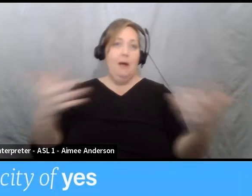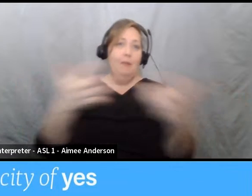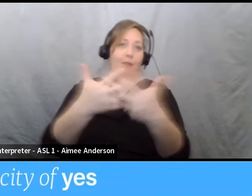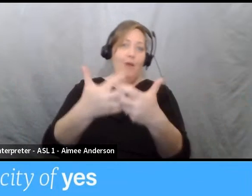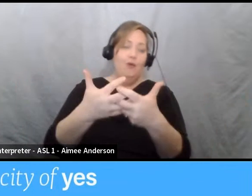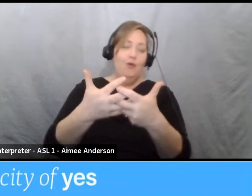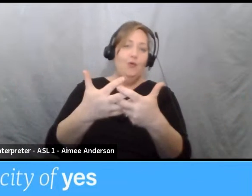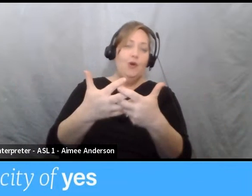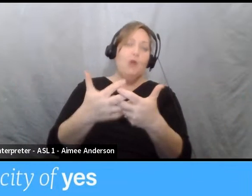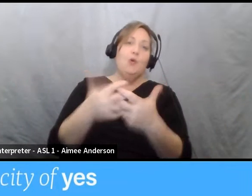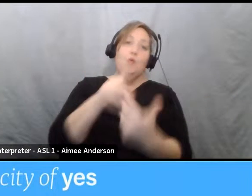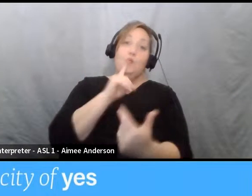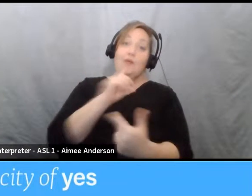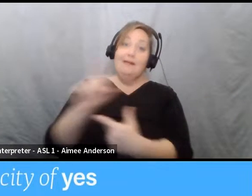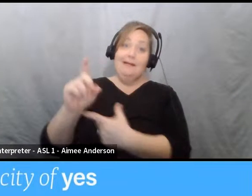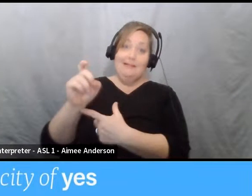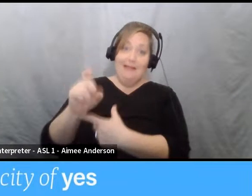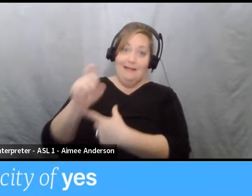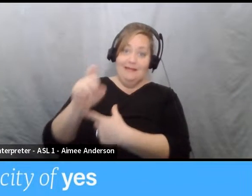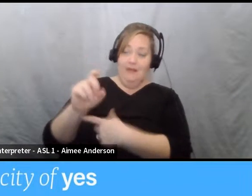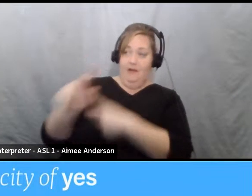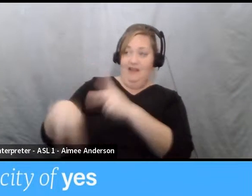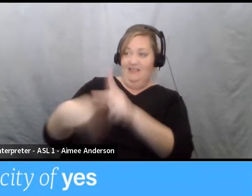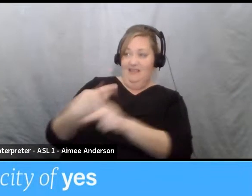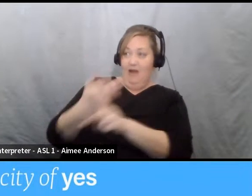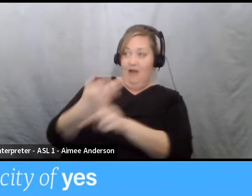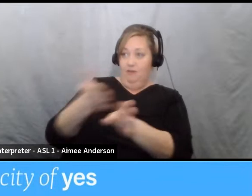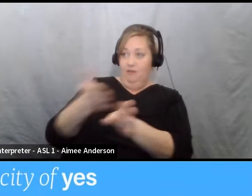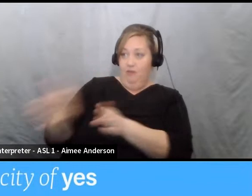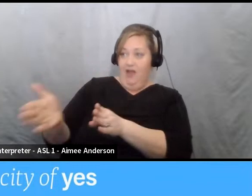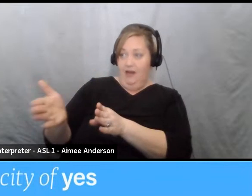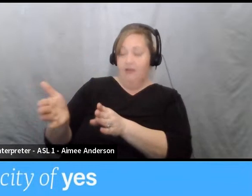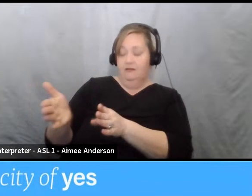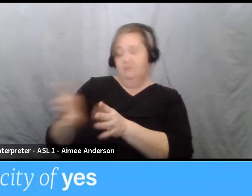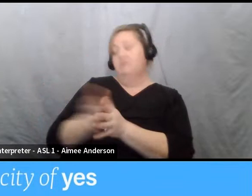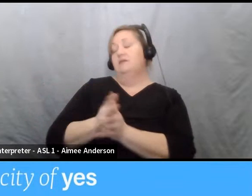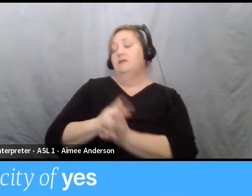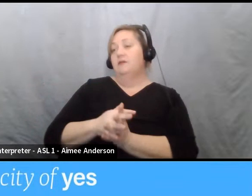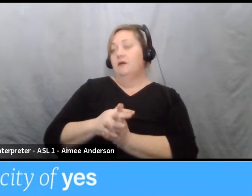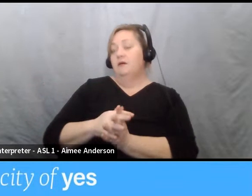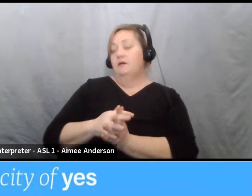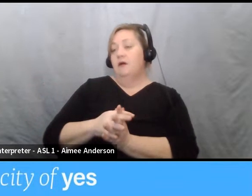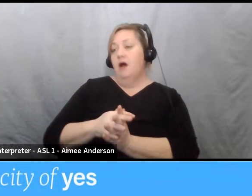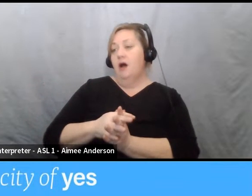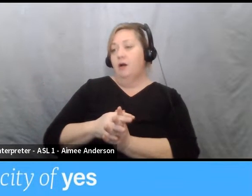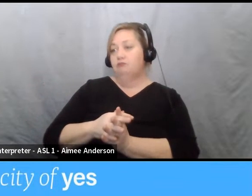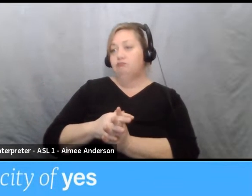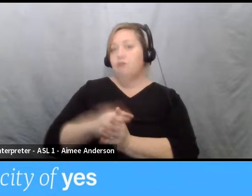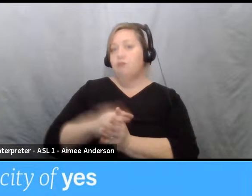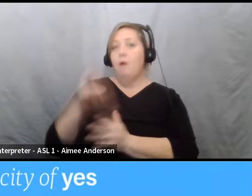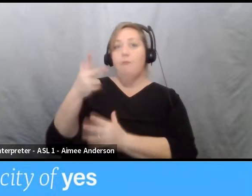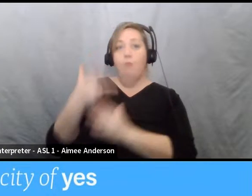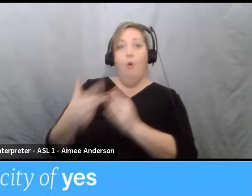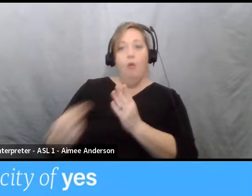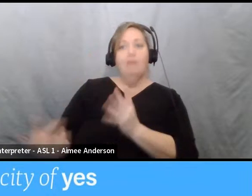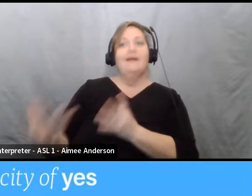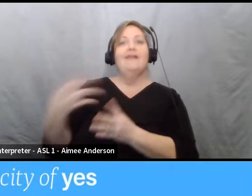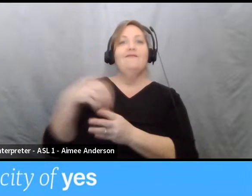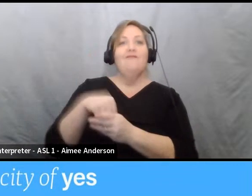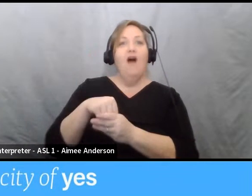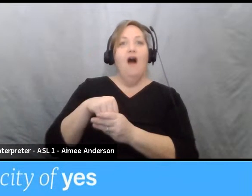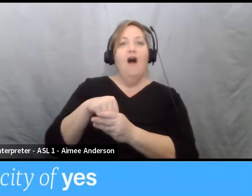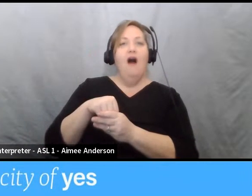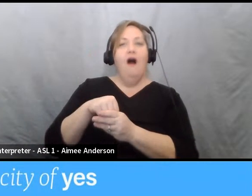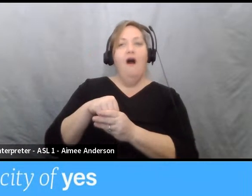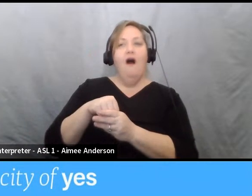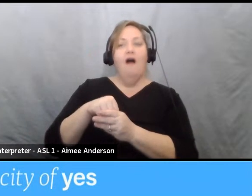both very necessary types of planning. that, both involve